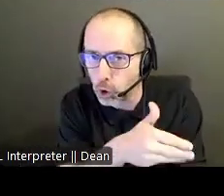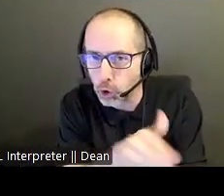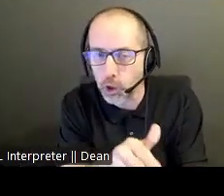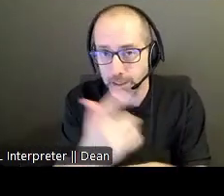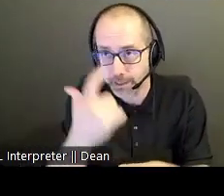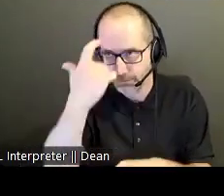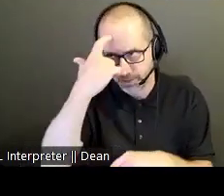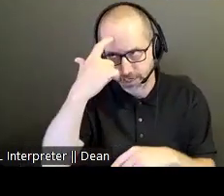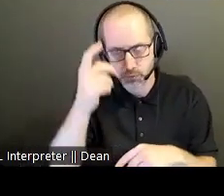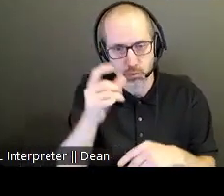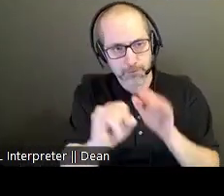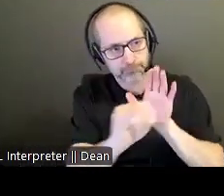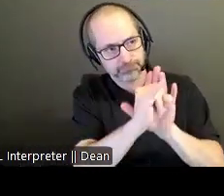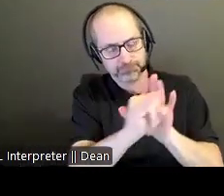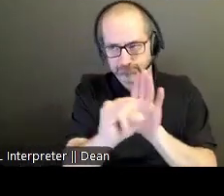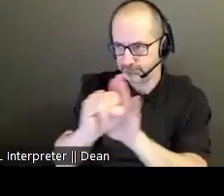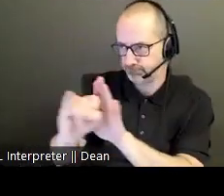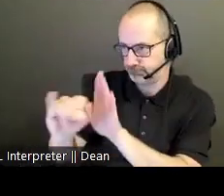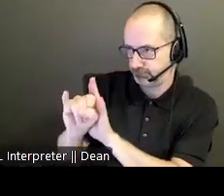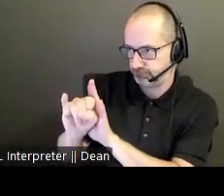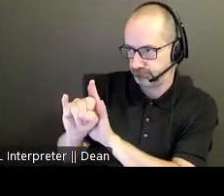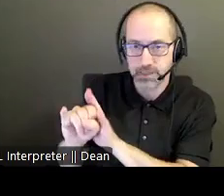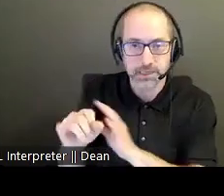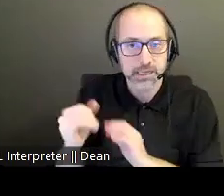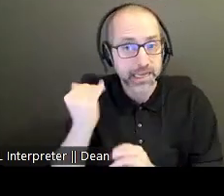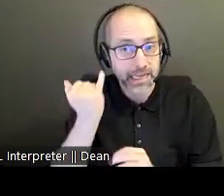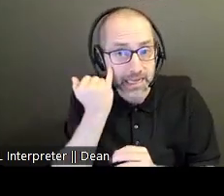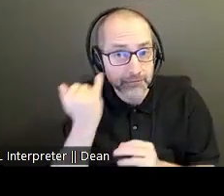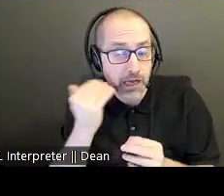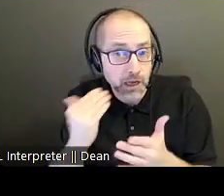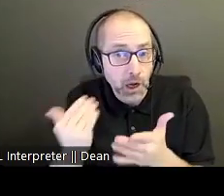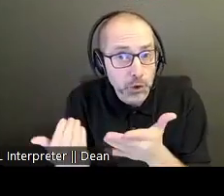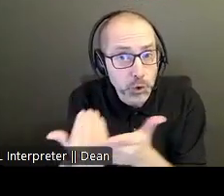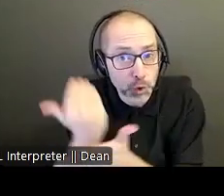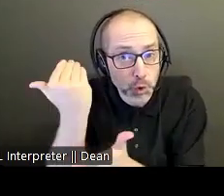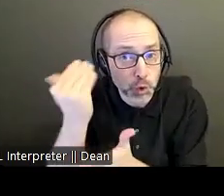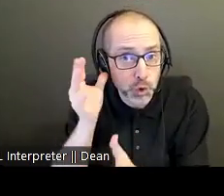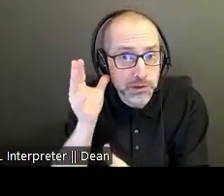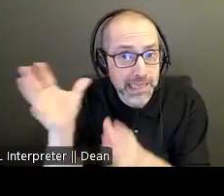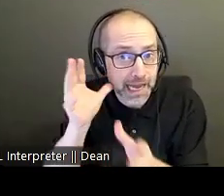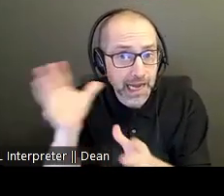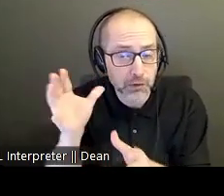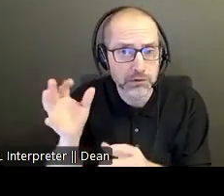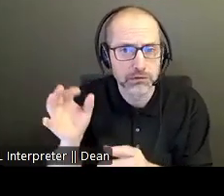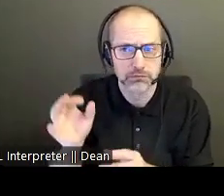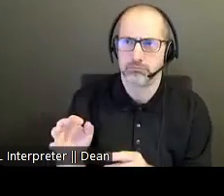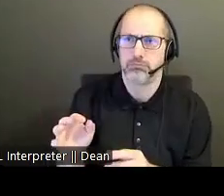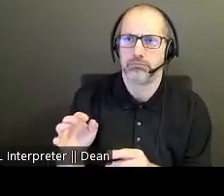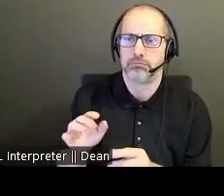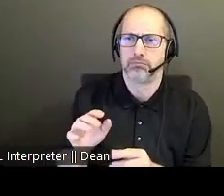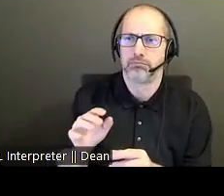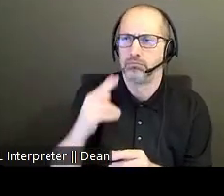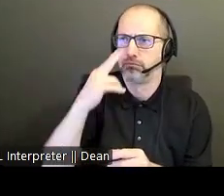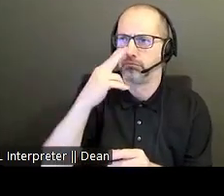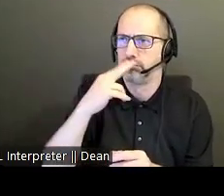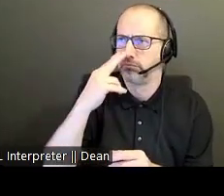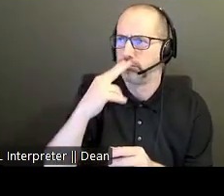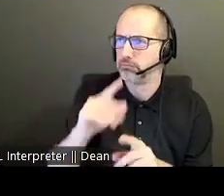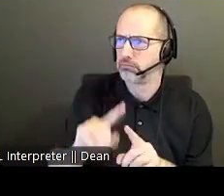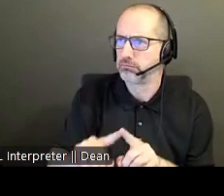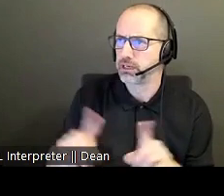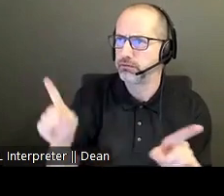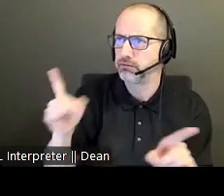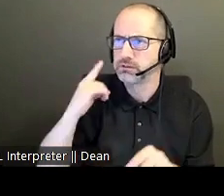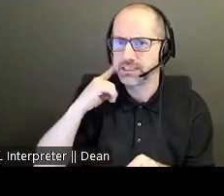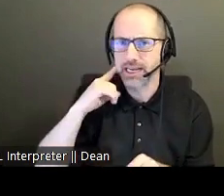When it's a sound that we've not heard before, we tend to pay a little bit more attention to that sound because we haven't had a chance to